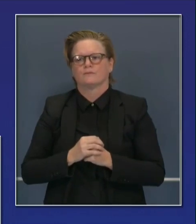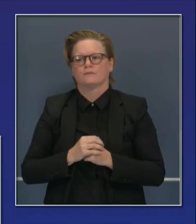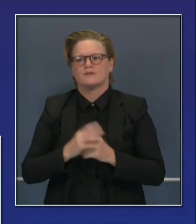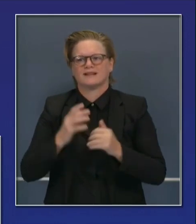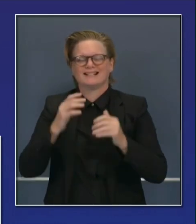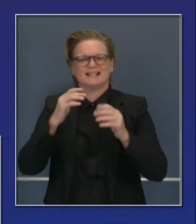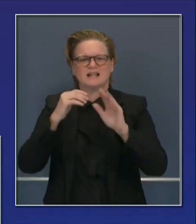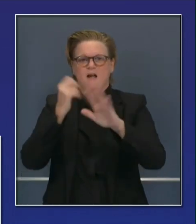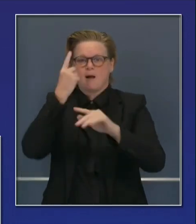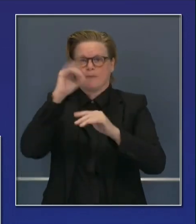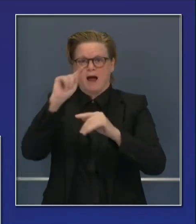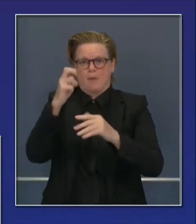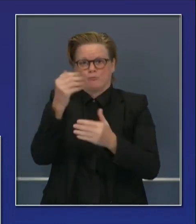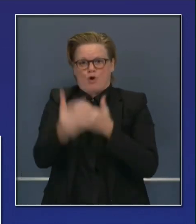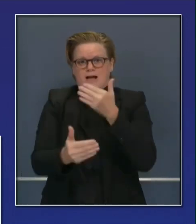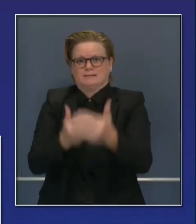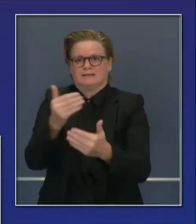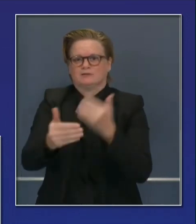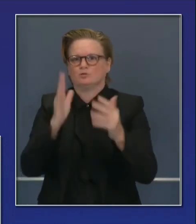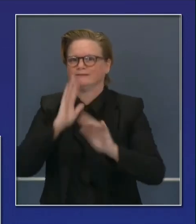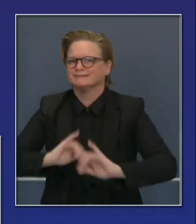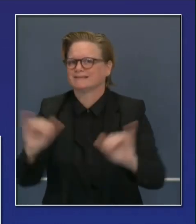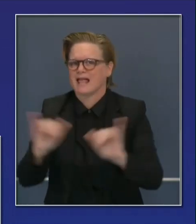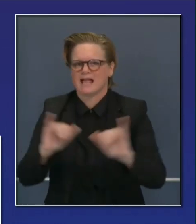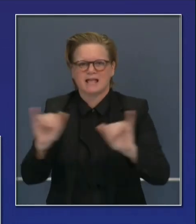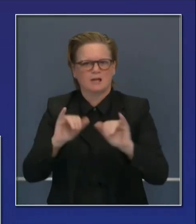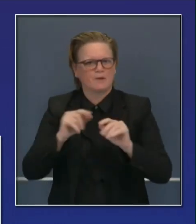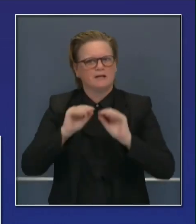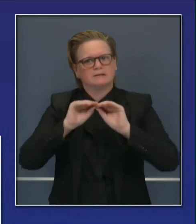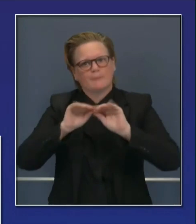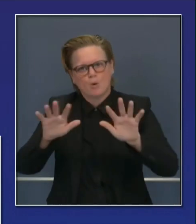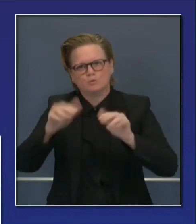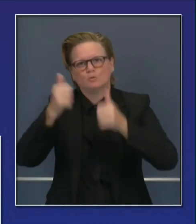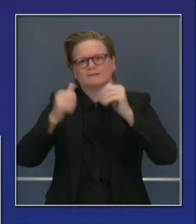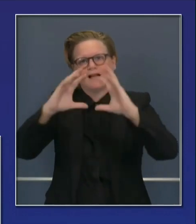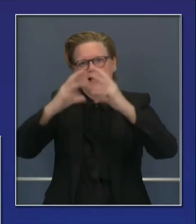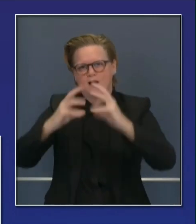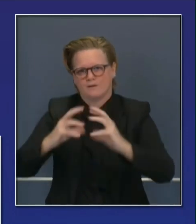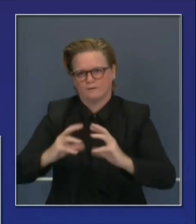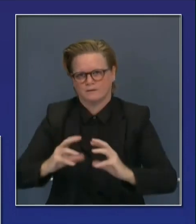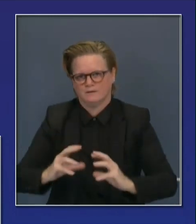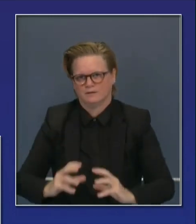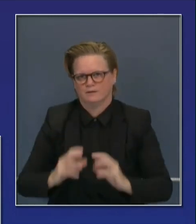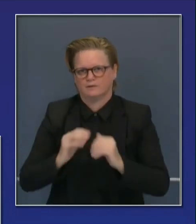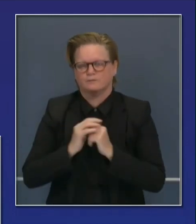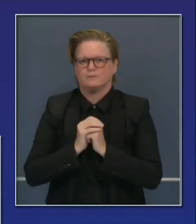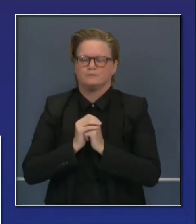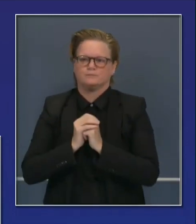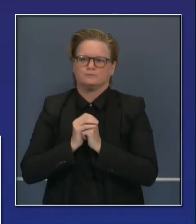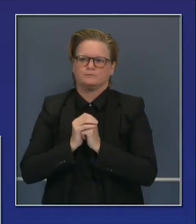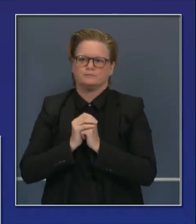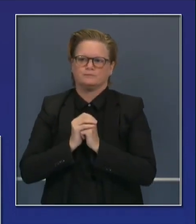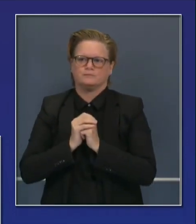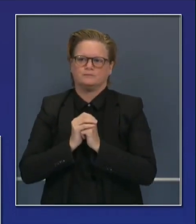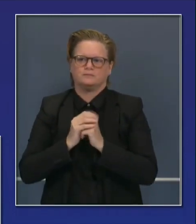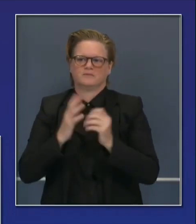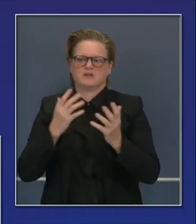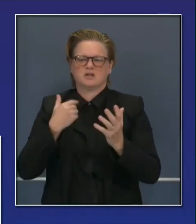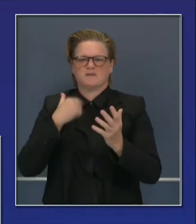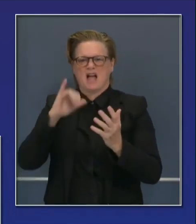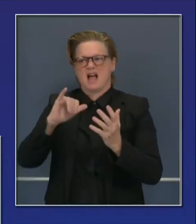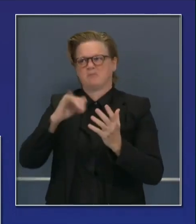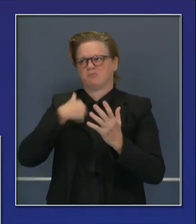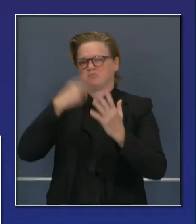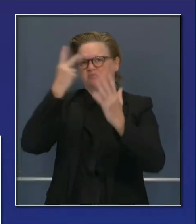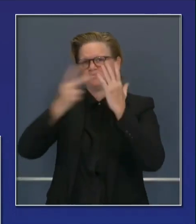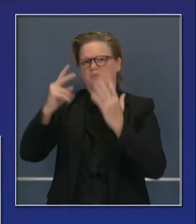sub-prioritization strategies. We anticipate in a few weeks to learn more about when those vaccines will be available. And